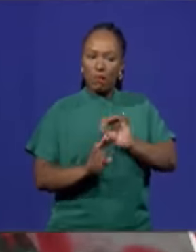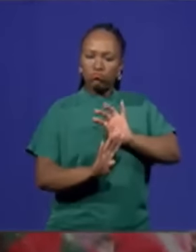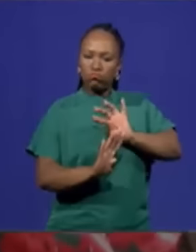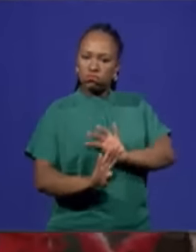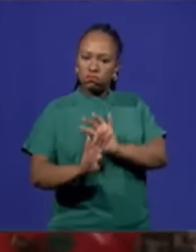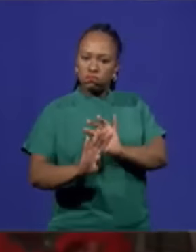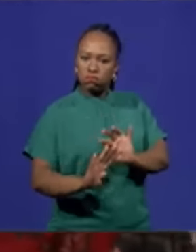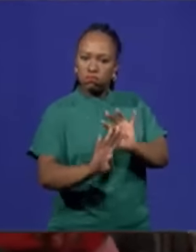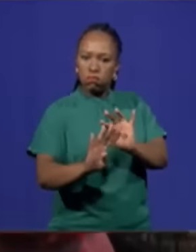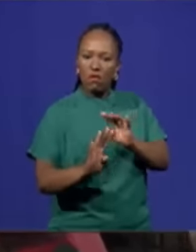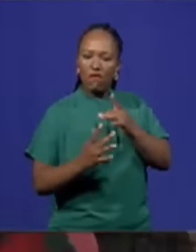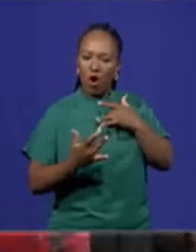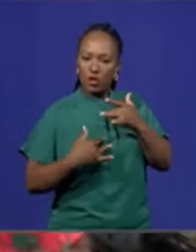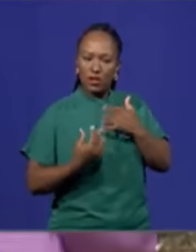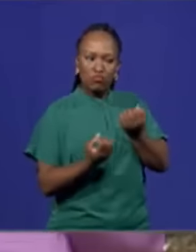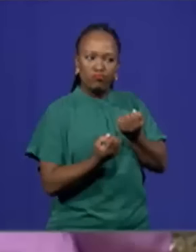bona.